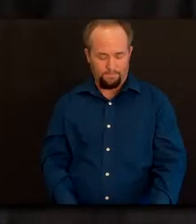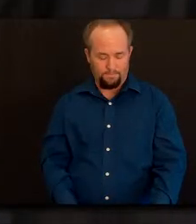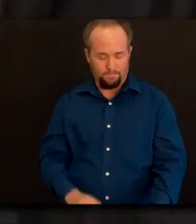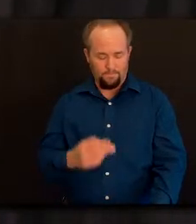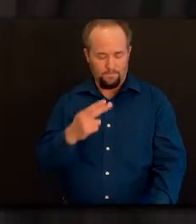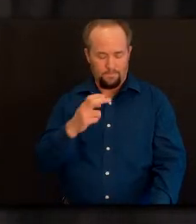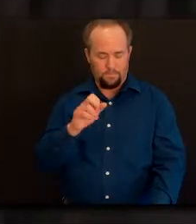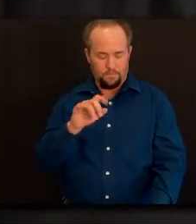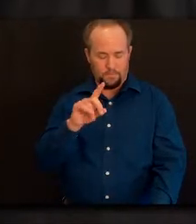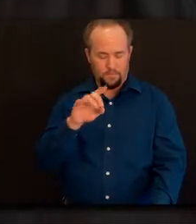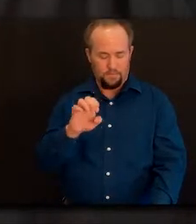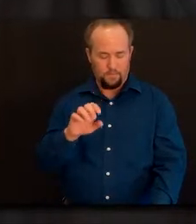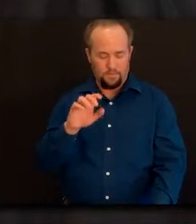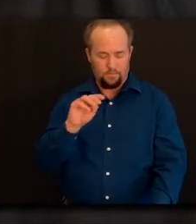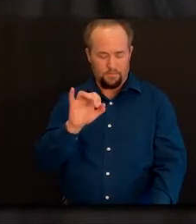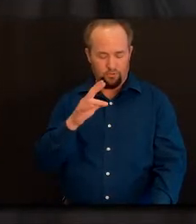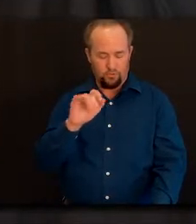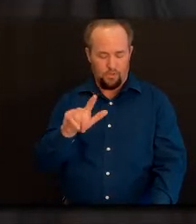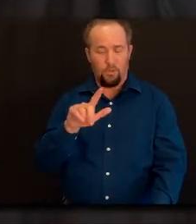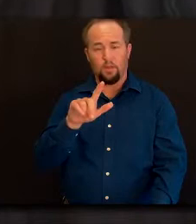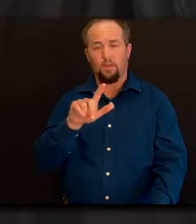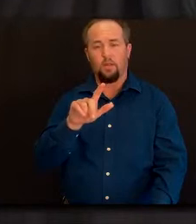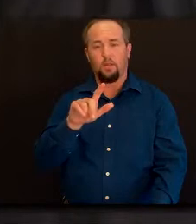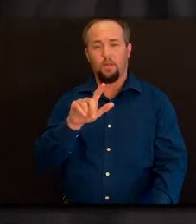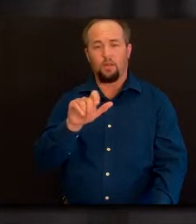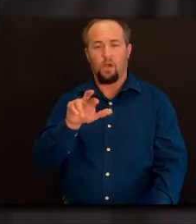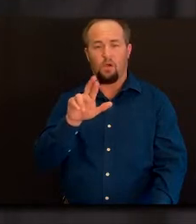Haiti Michelle Lara.